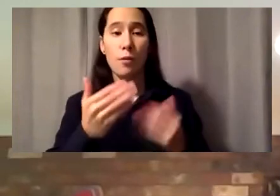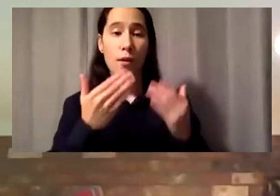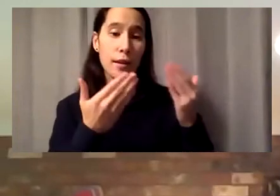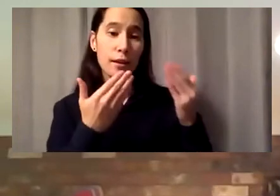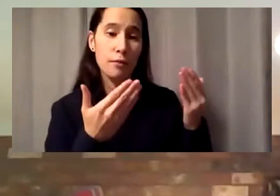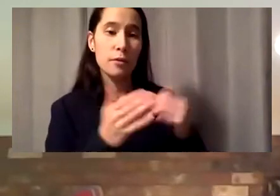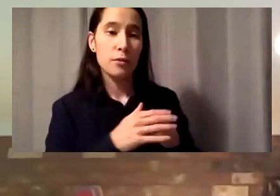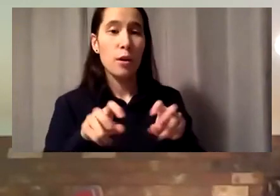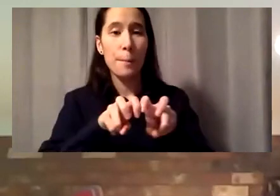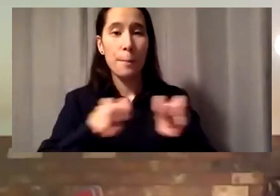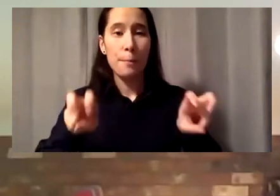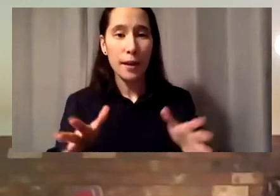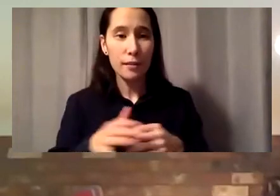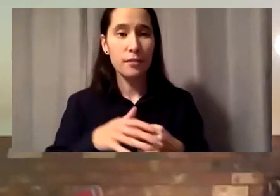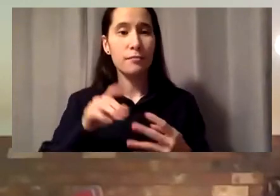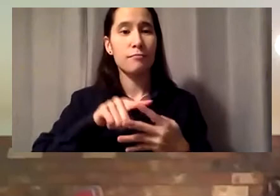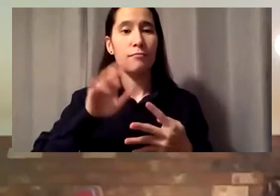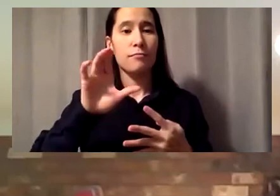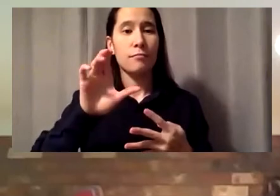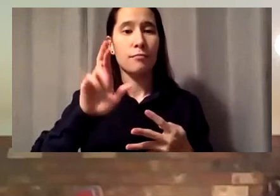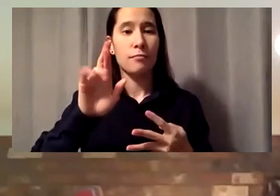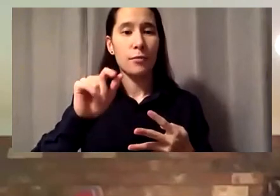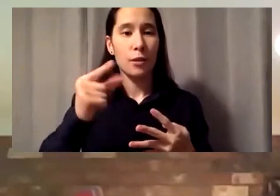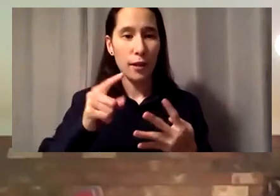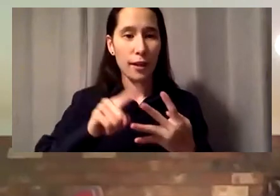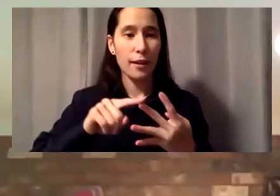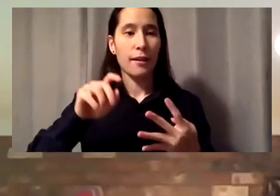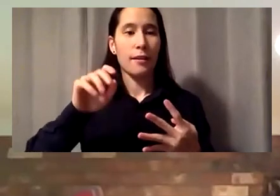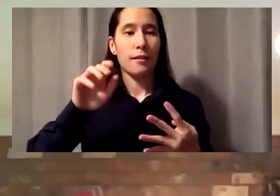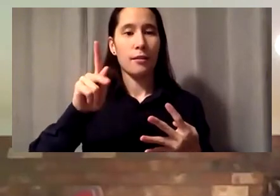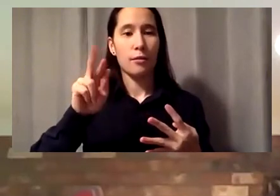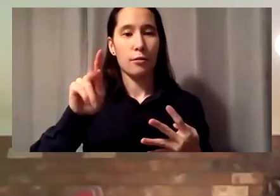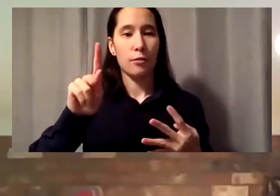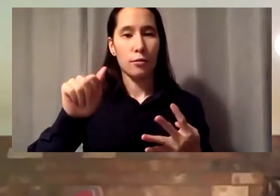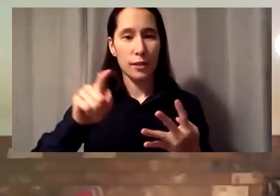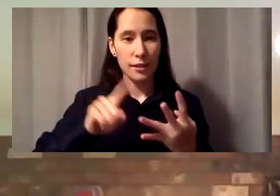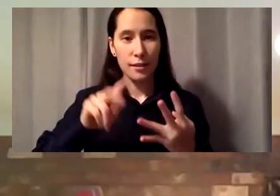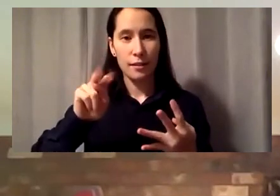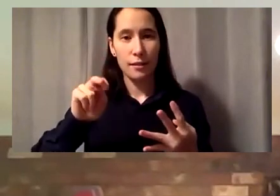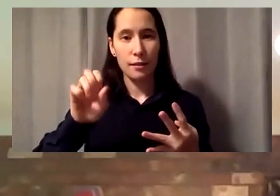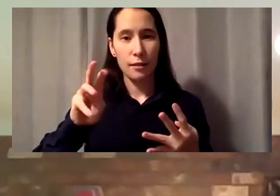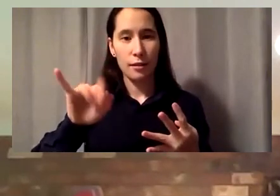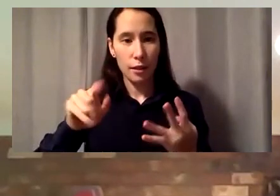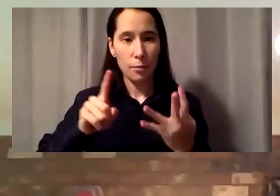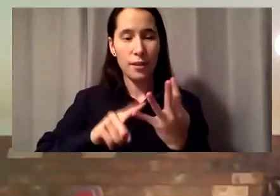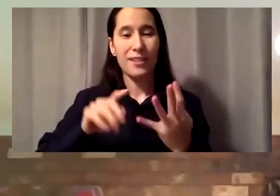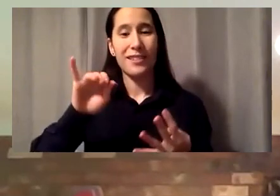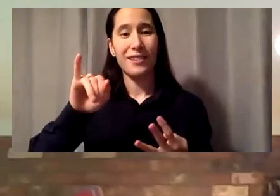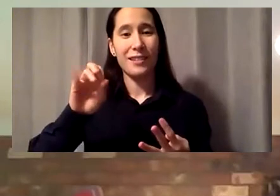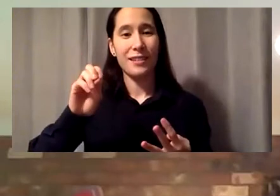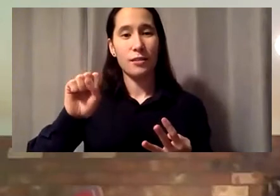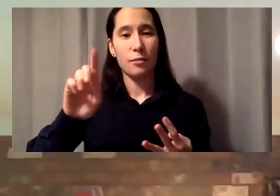tremendous panelists, to Craig, Krista, Naomi, and Isabel, and to our key sponsor here, Clark Wilson LLP. Thank you to each of